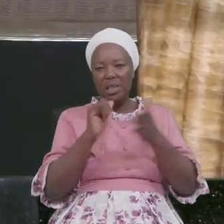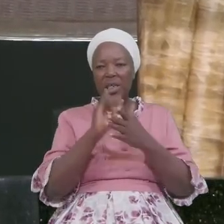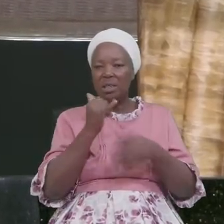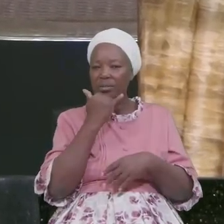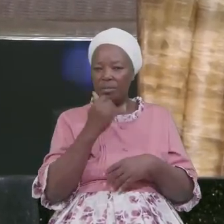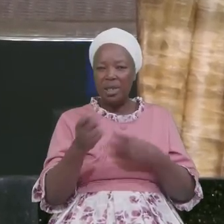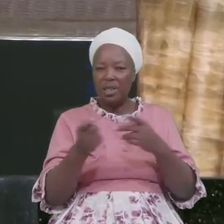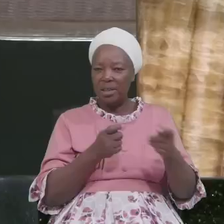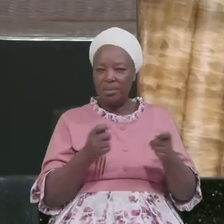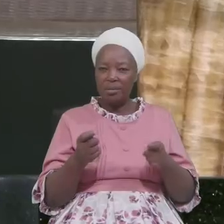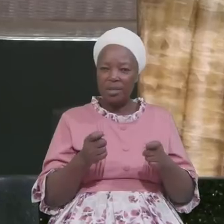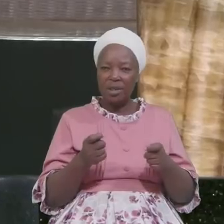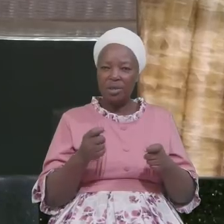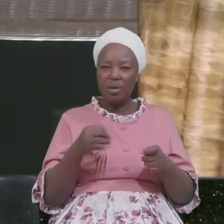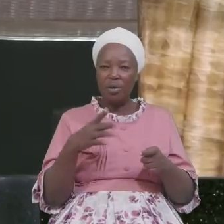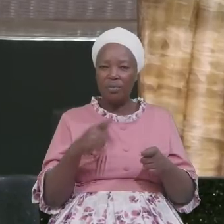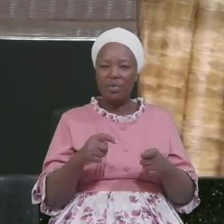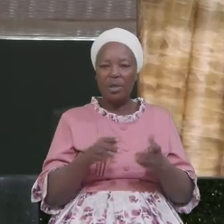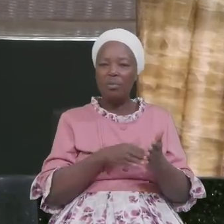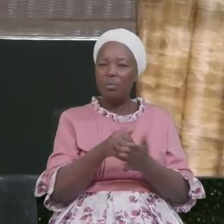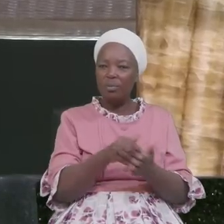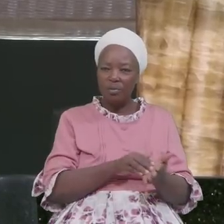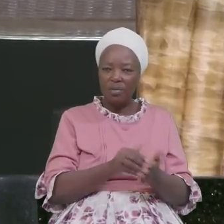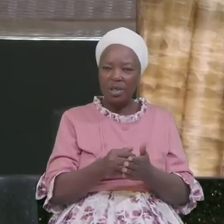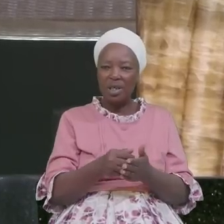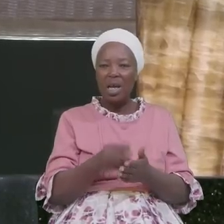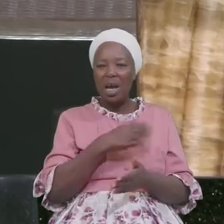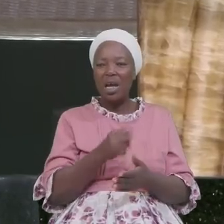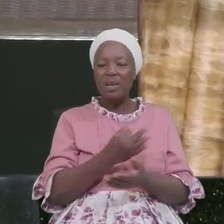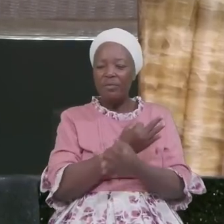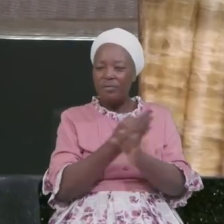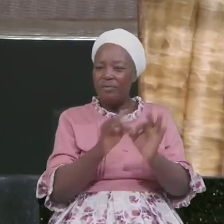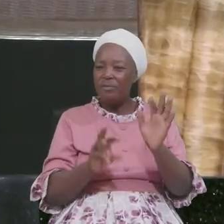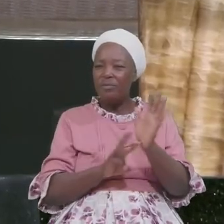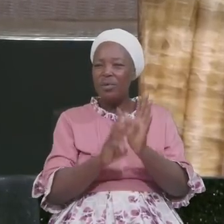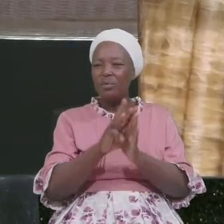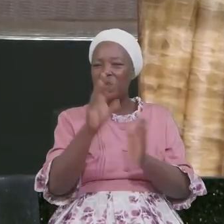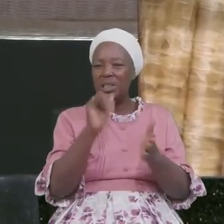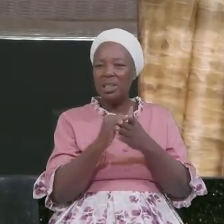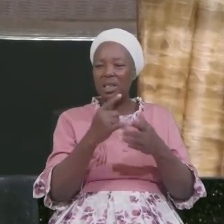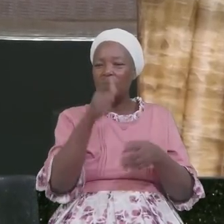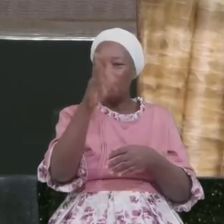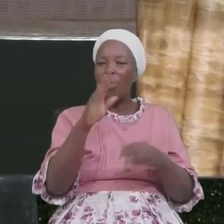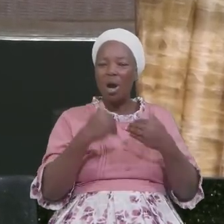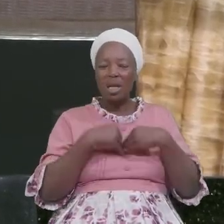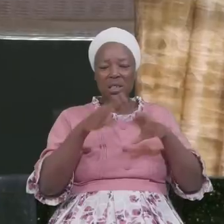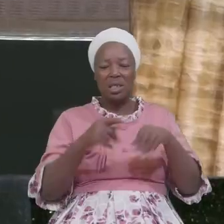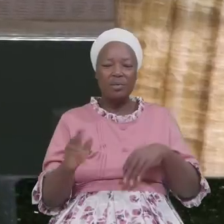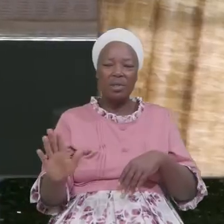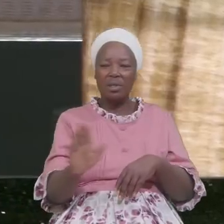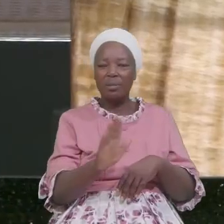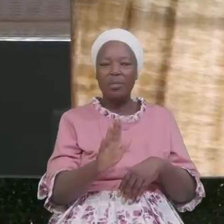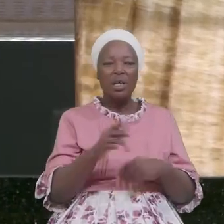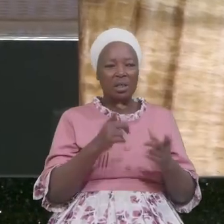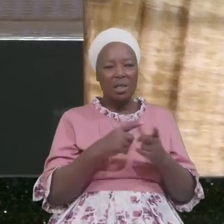mismanagement of the favor and the free will that God had given them. It